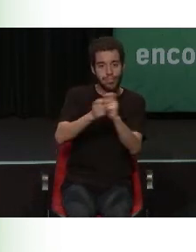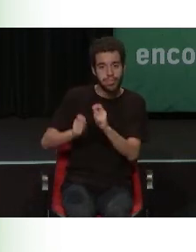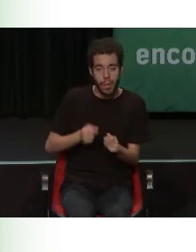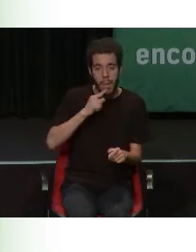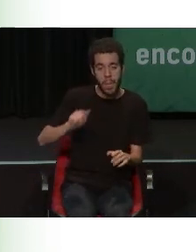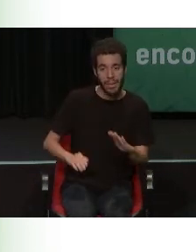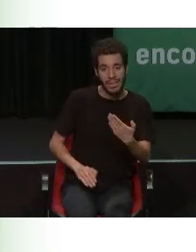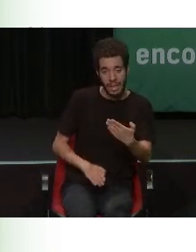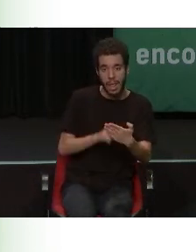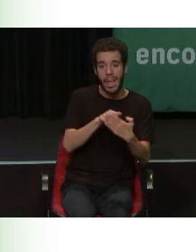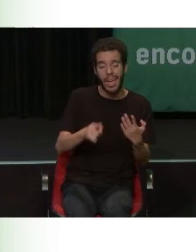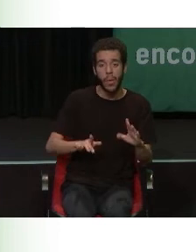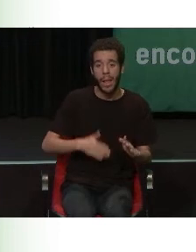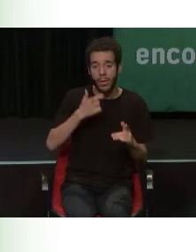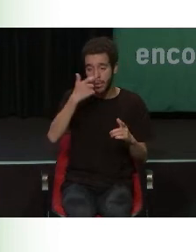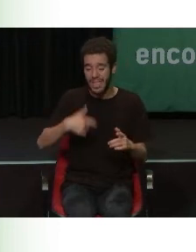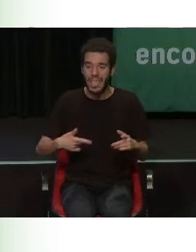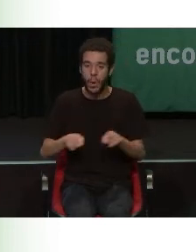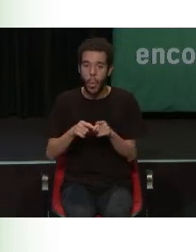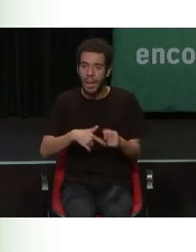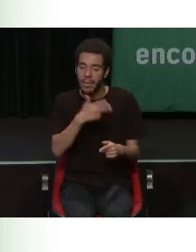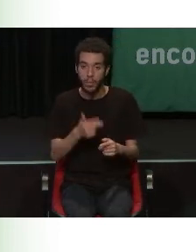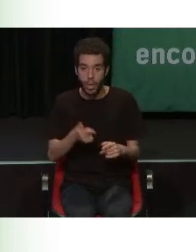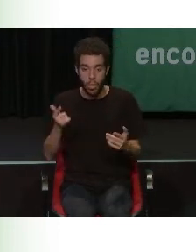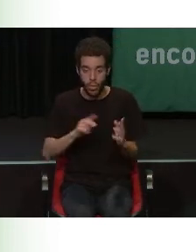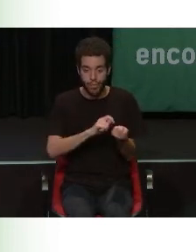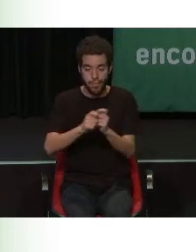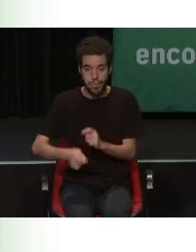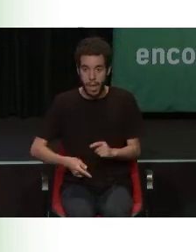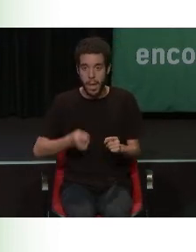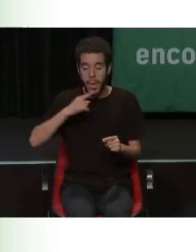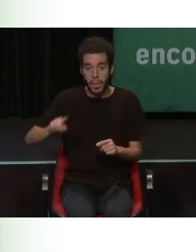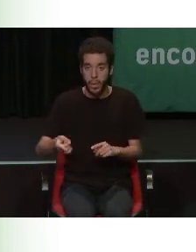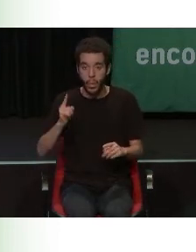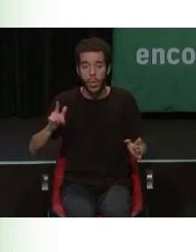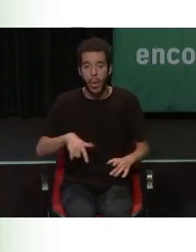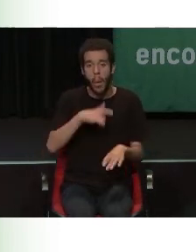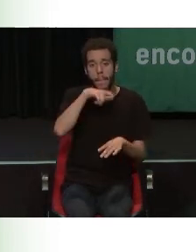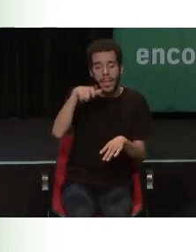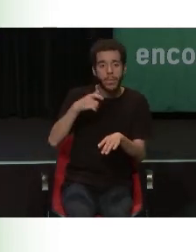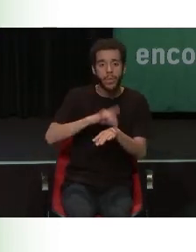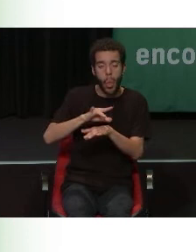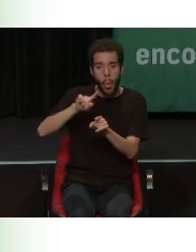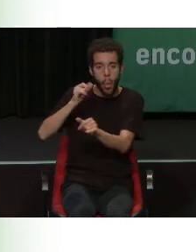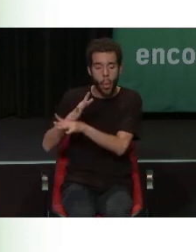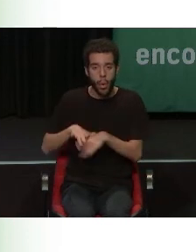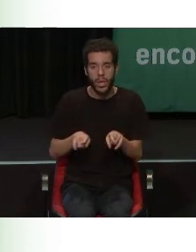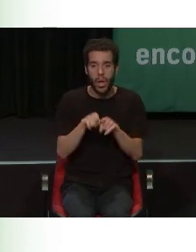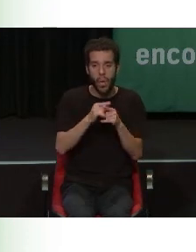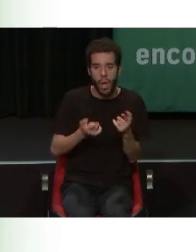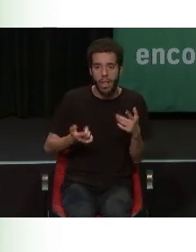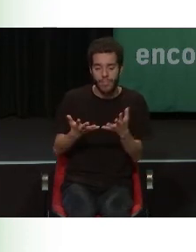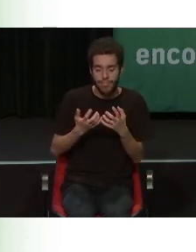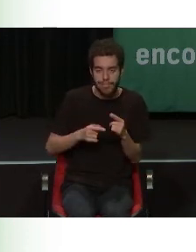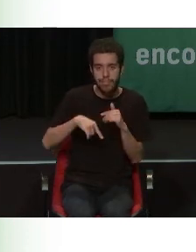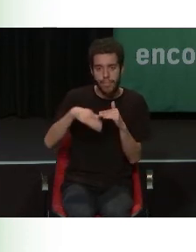in a fraction of the patients, we have other patients that have very high levels of expression of the IL-7 receptor